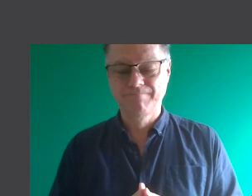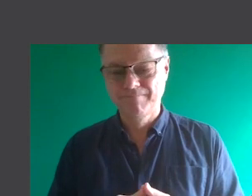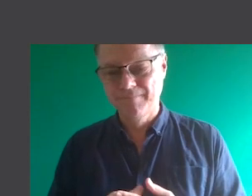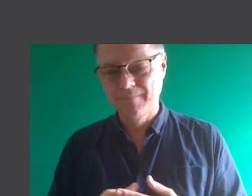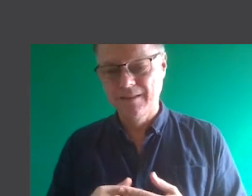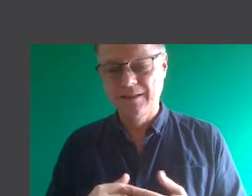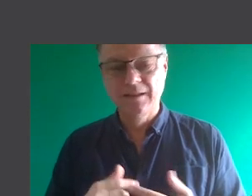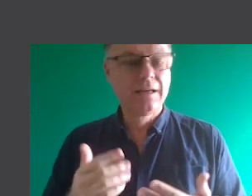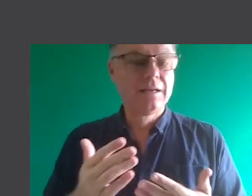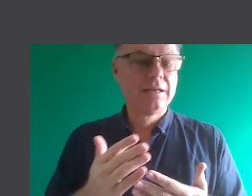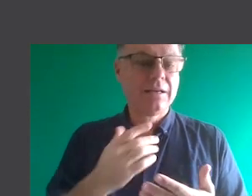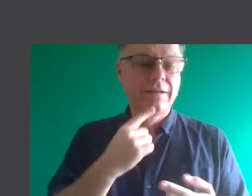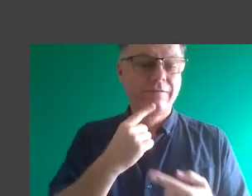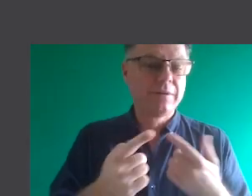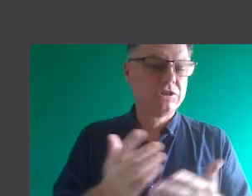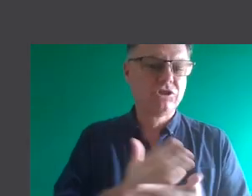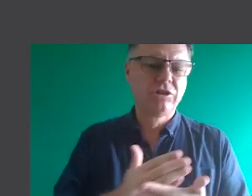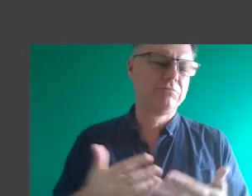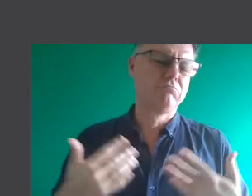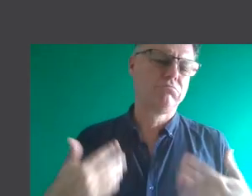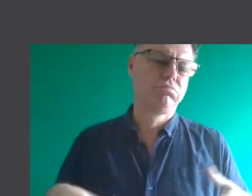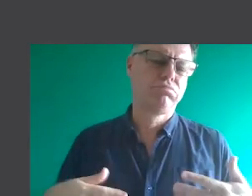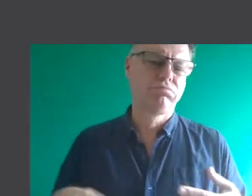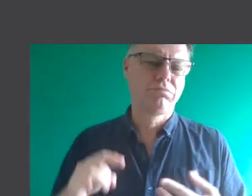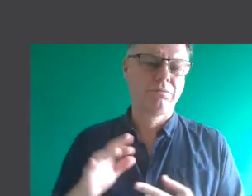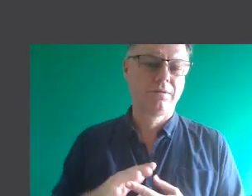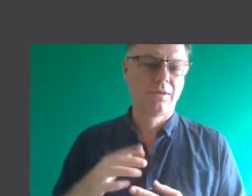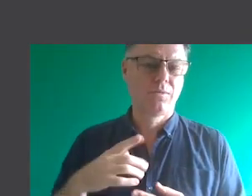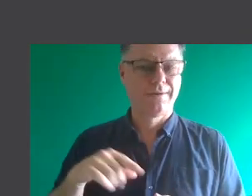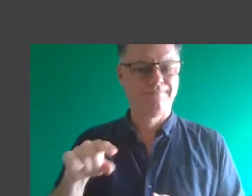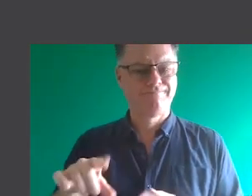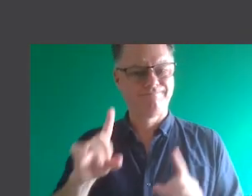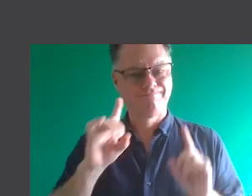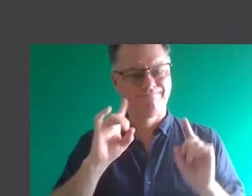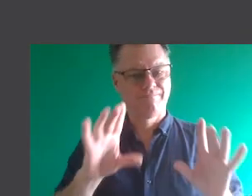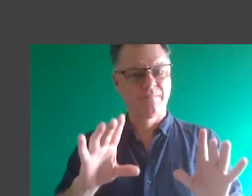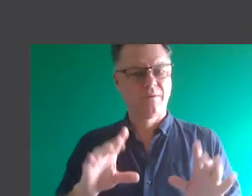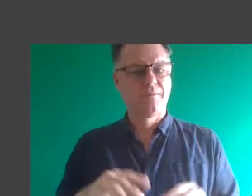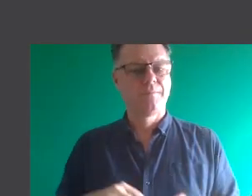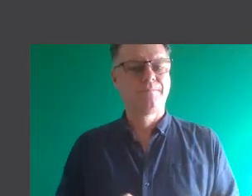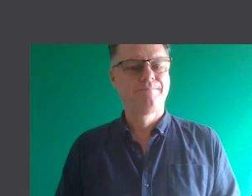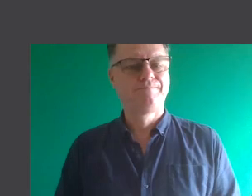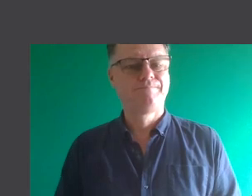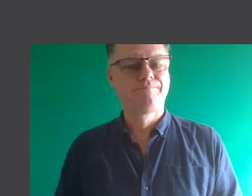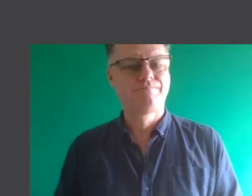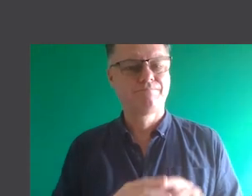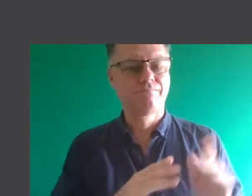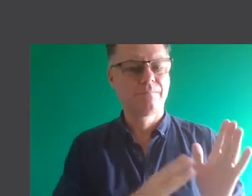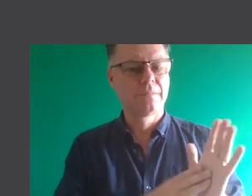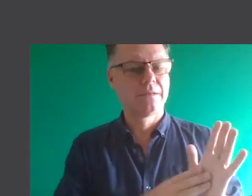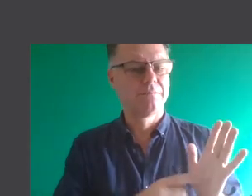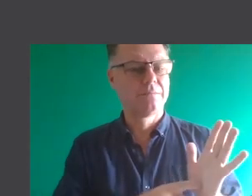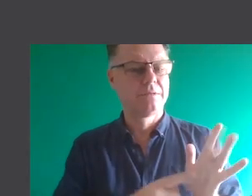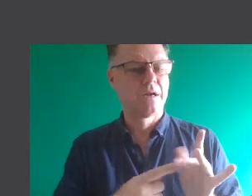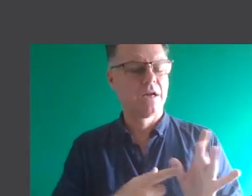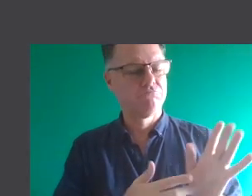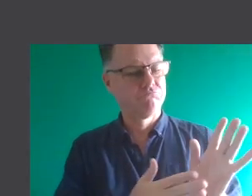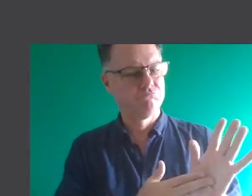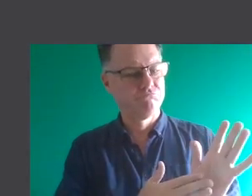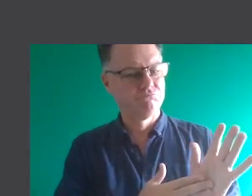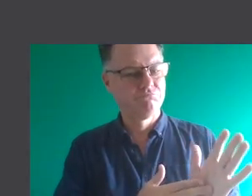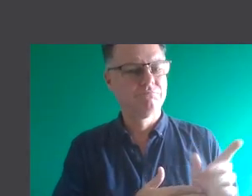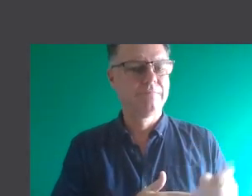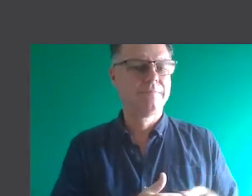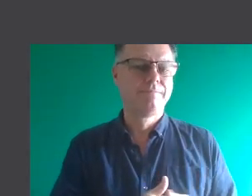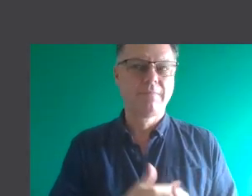And to finish off, I'd say that information sharing is fundamental. This is a really good case of sharing what's been good practice